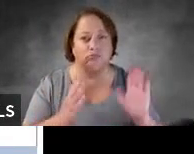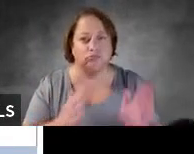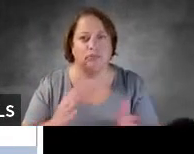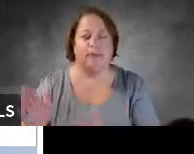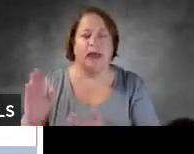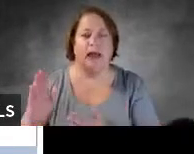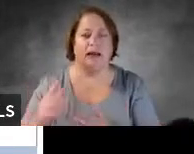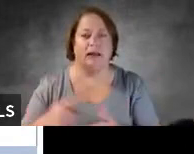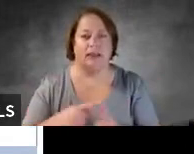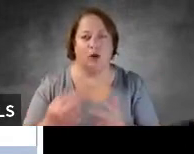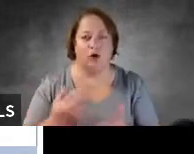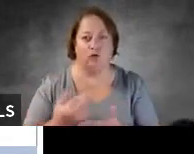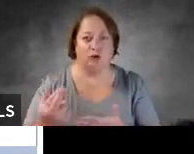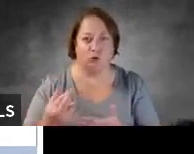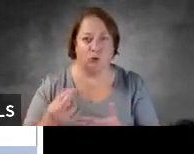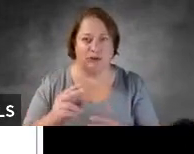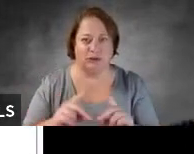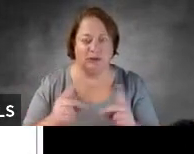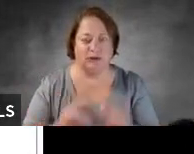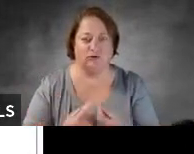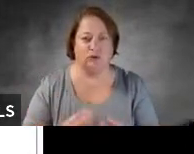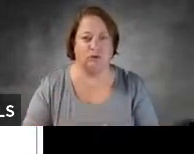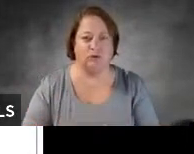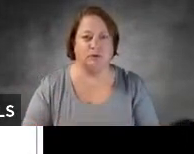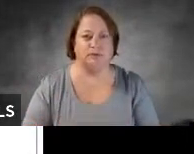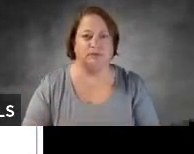our resources in the district.